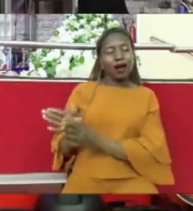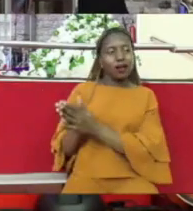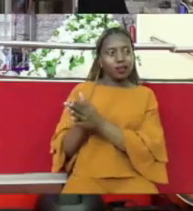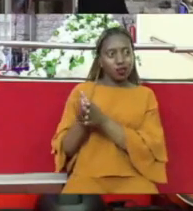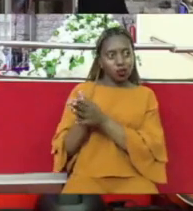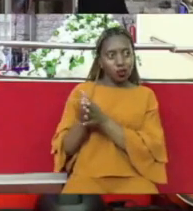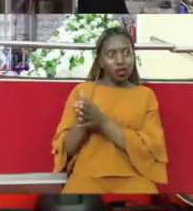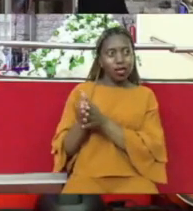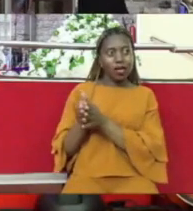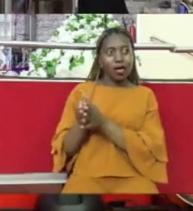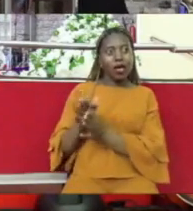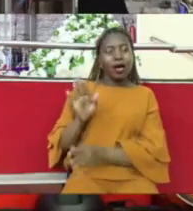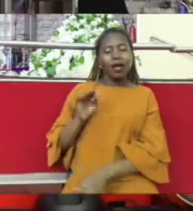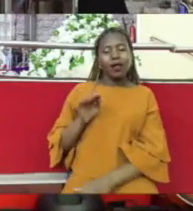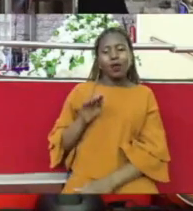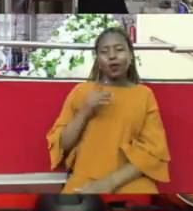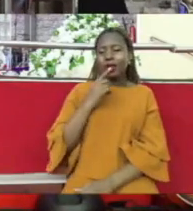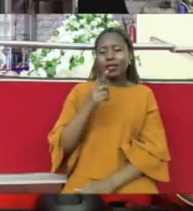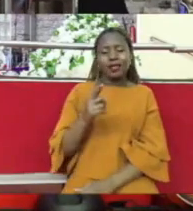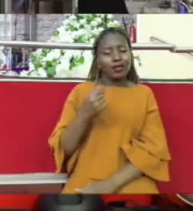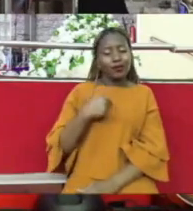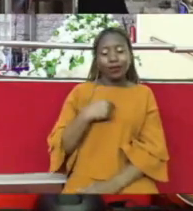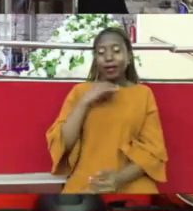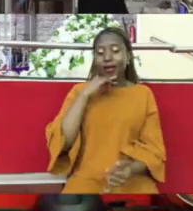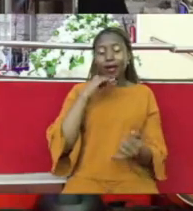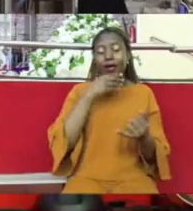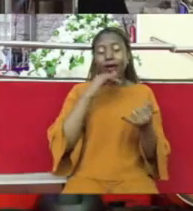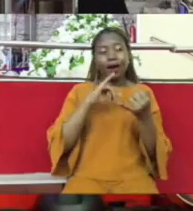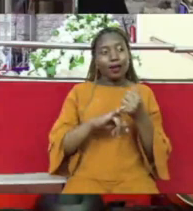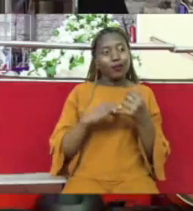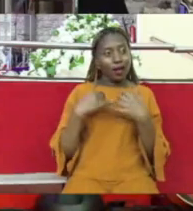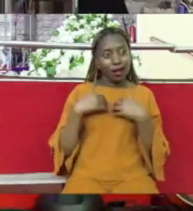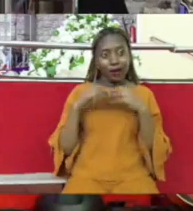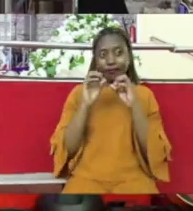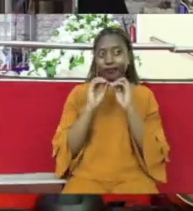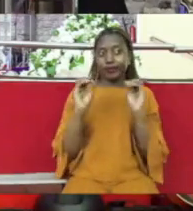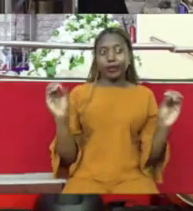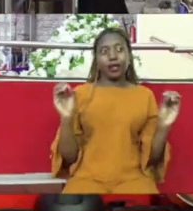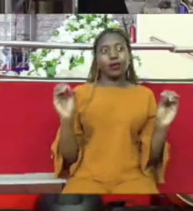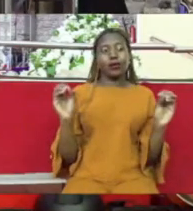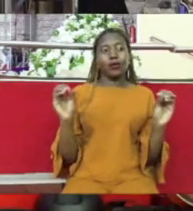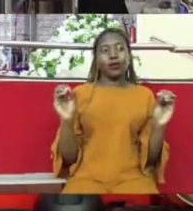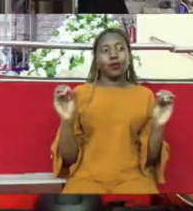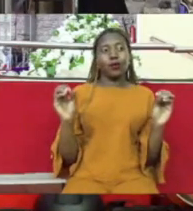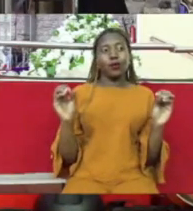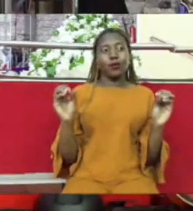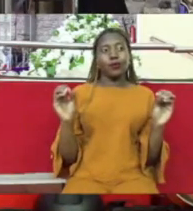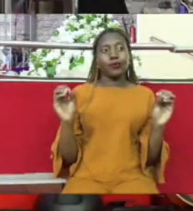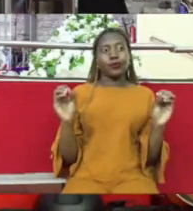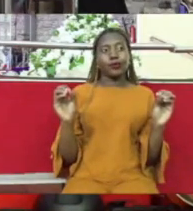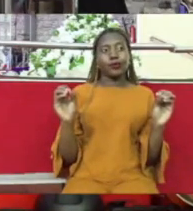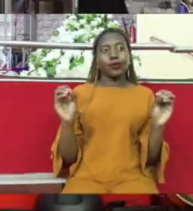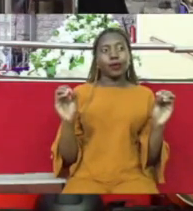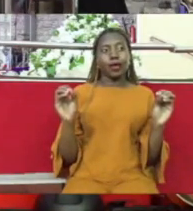is able to say, I don't have a husband. Na yule mwanamke akaweza kusema kwamba sina bwana. And affirms the woman by telling her, it is the